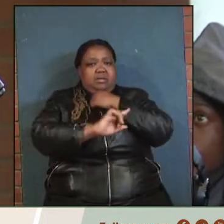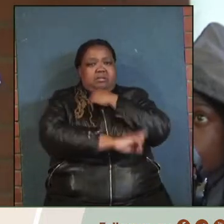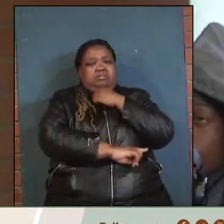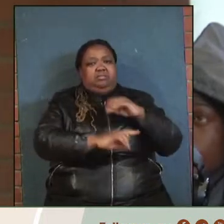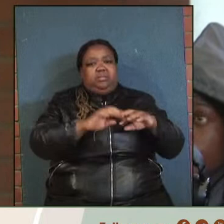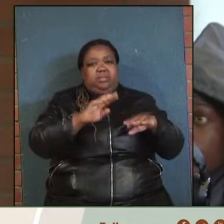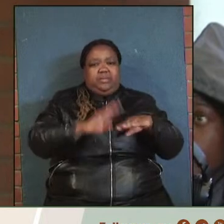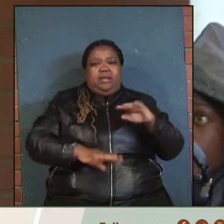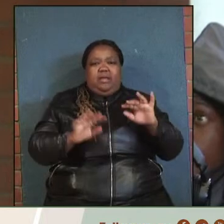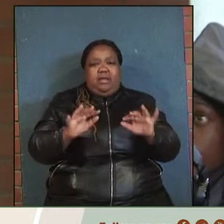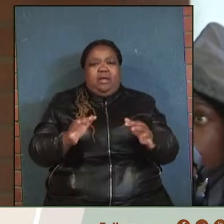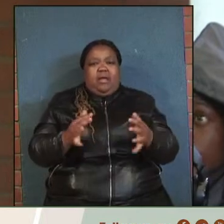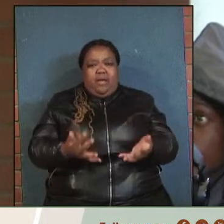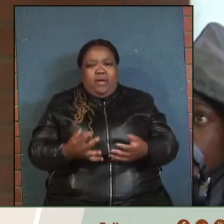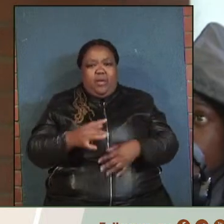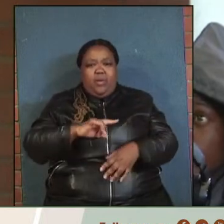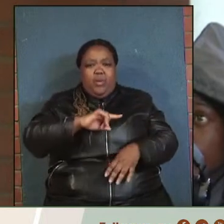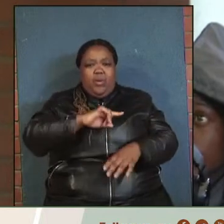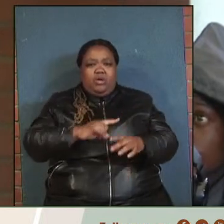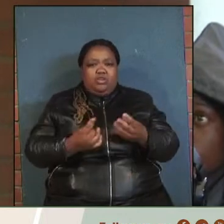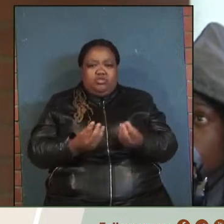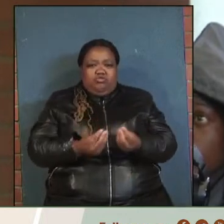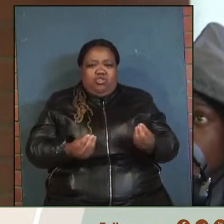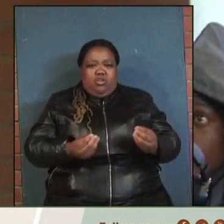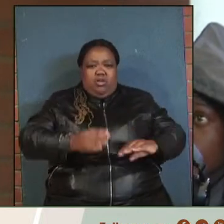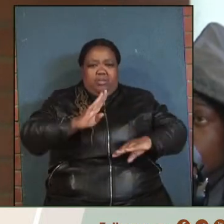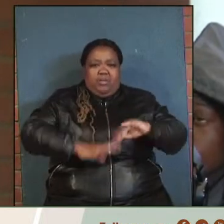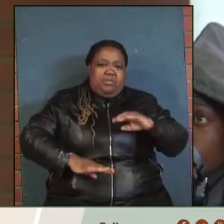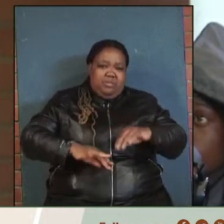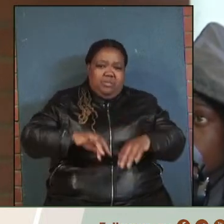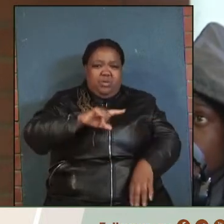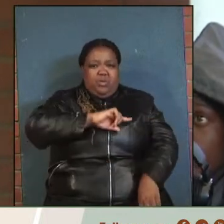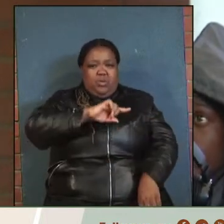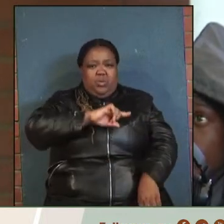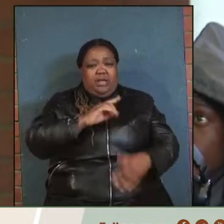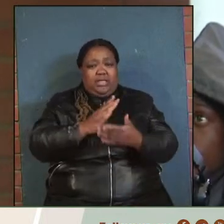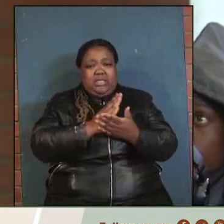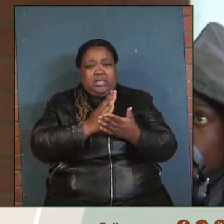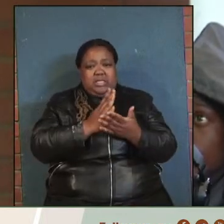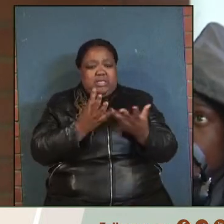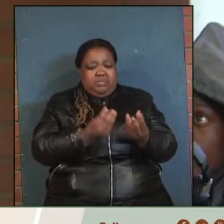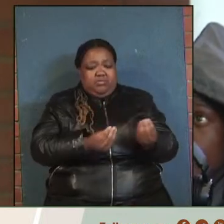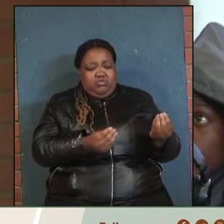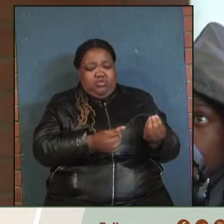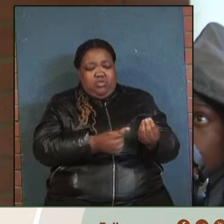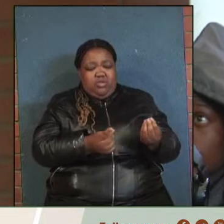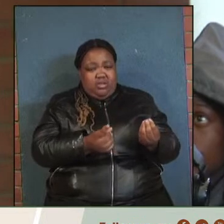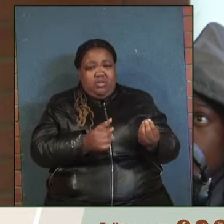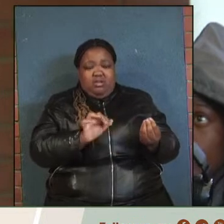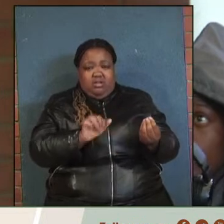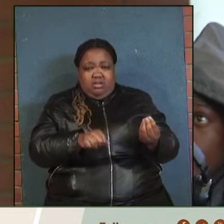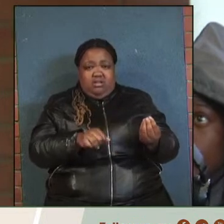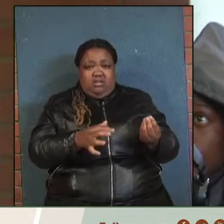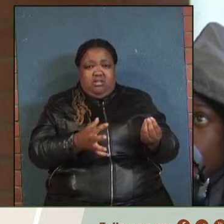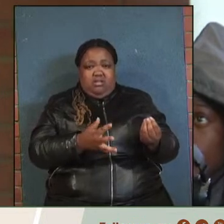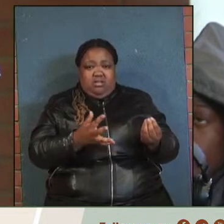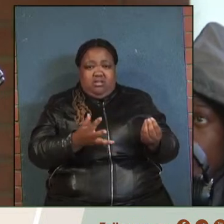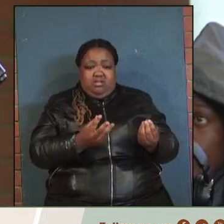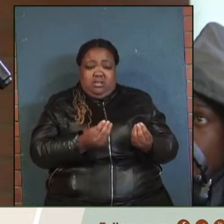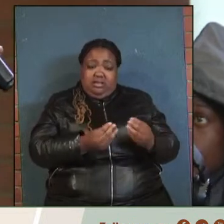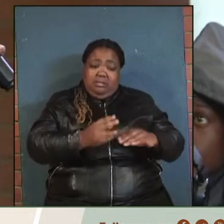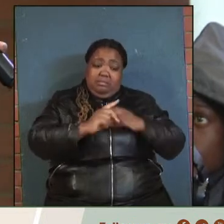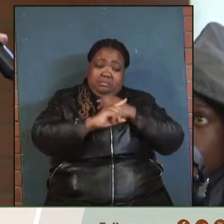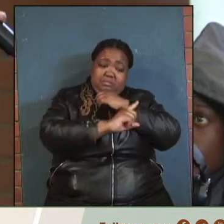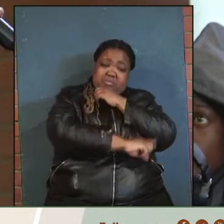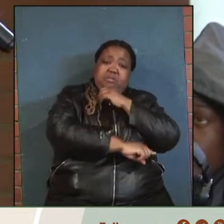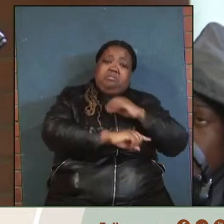and why is it given, right? Because there's some kids who are like, can be like, you know, given that corporal